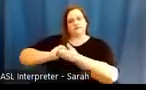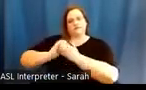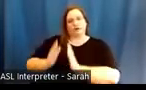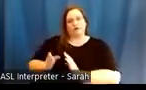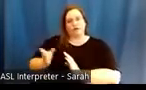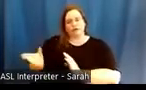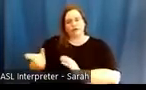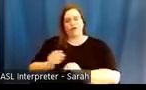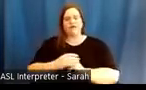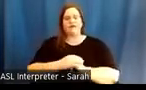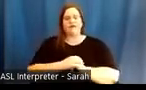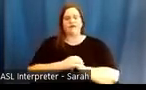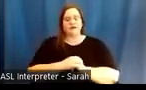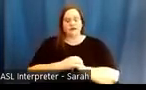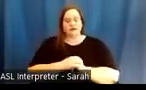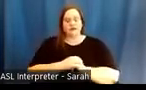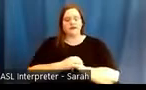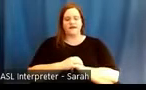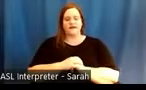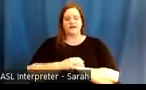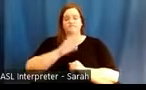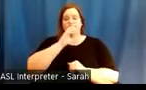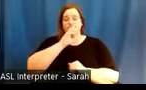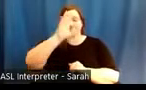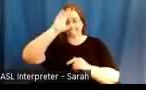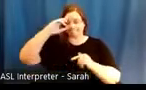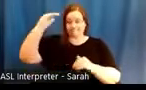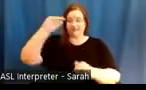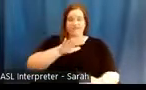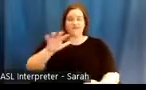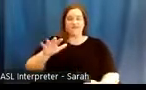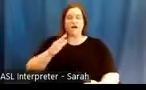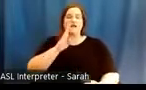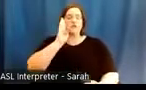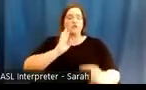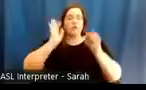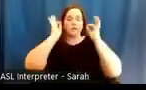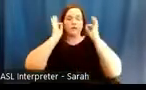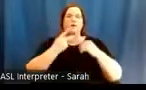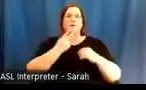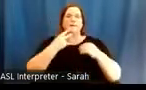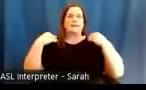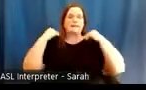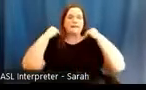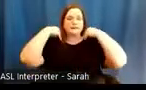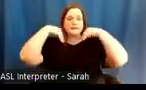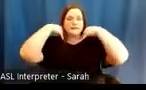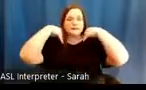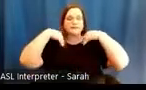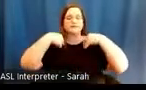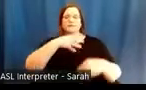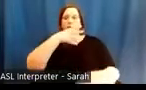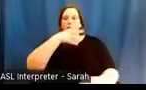I am 5'5". I have brown hair with pink on the end. I am a woman.